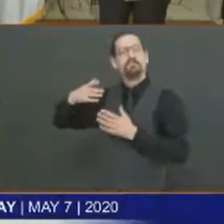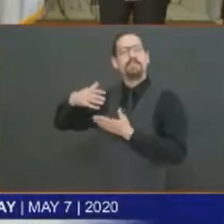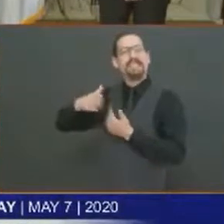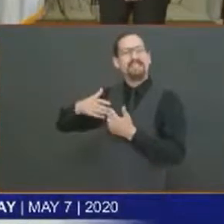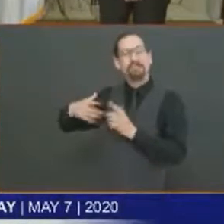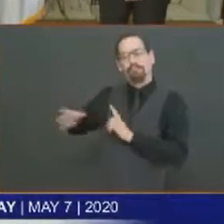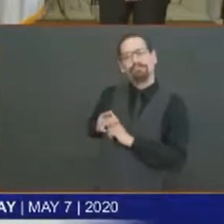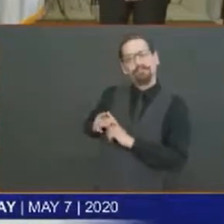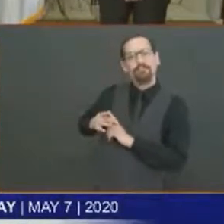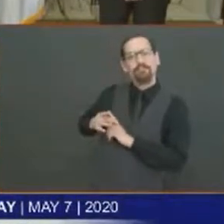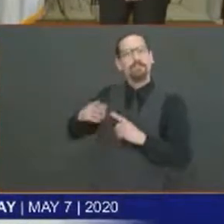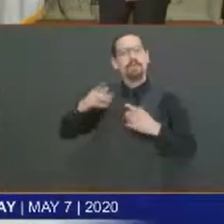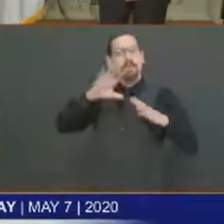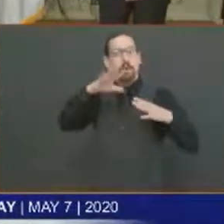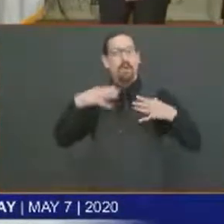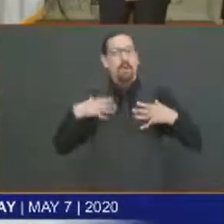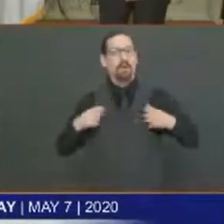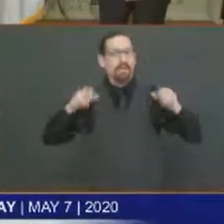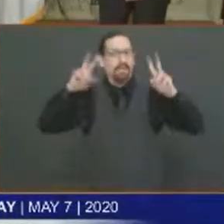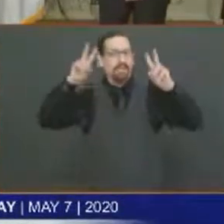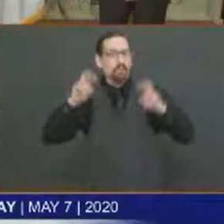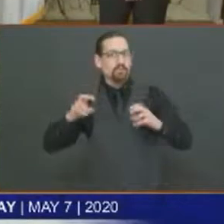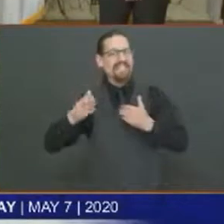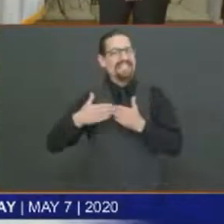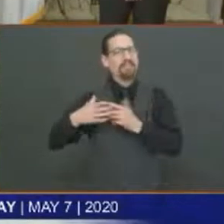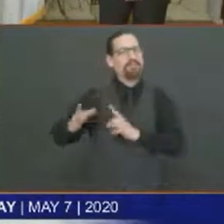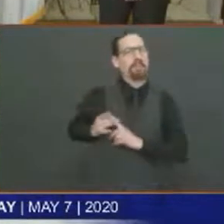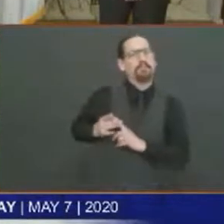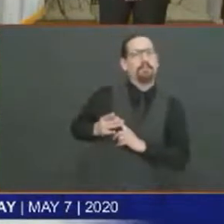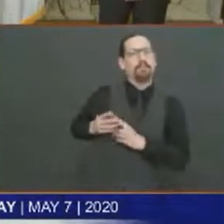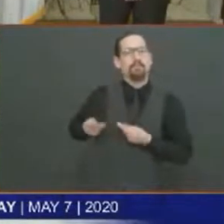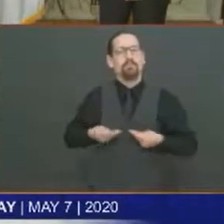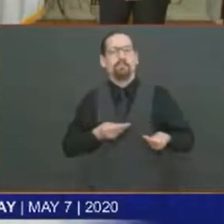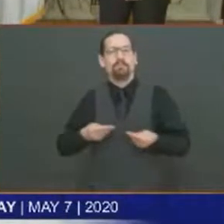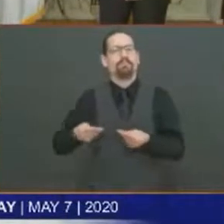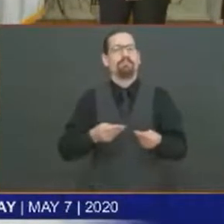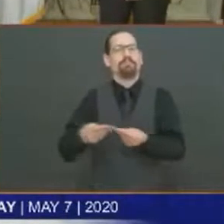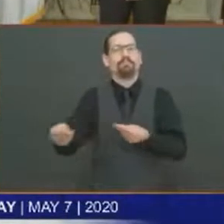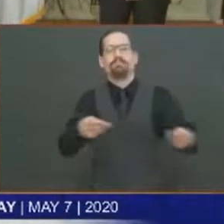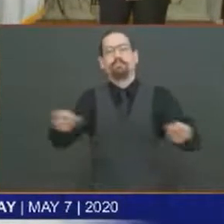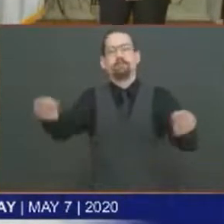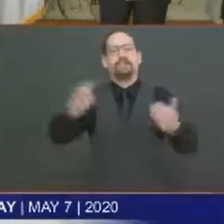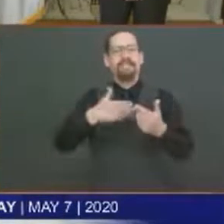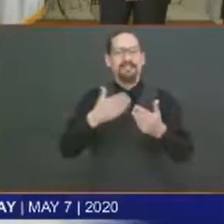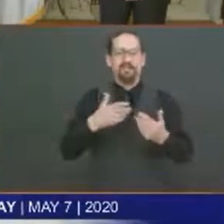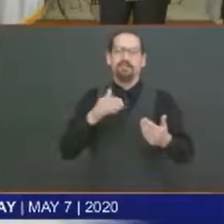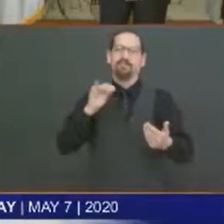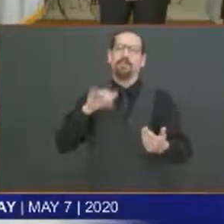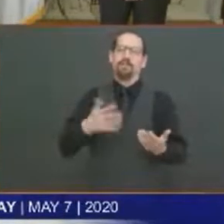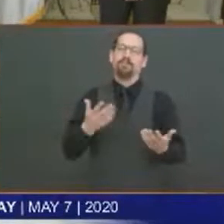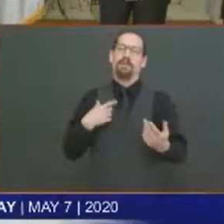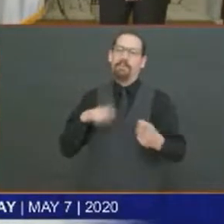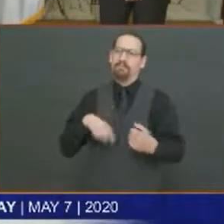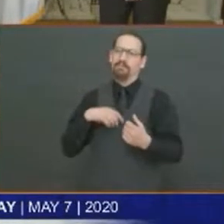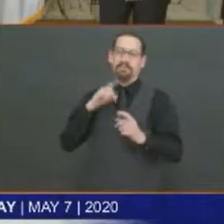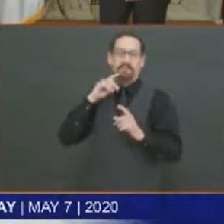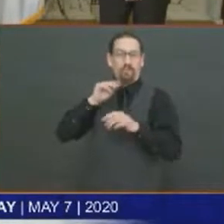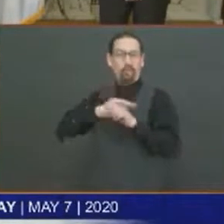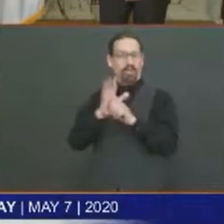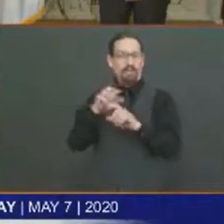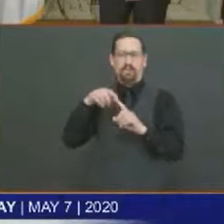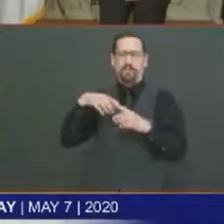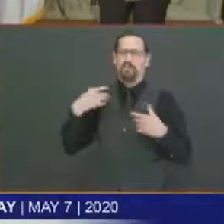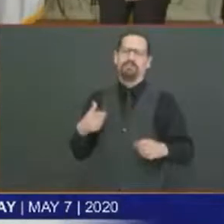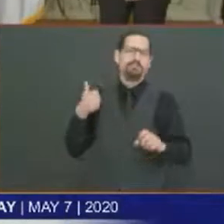challenges within their communities that we need to address. But we are seeing COVID-19